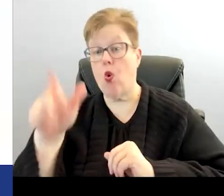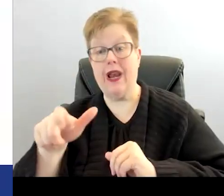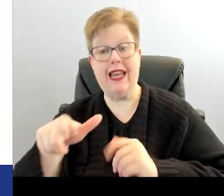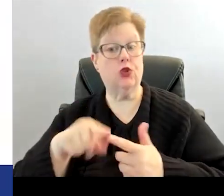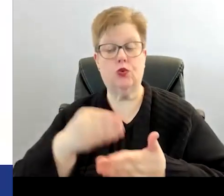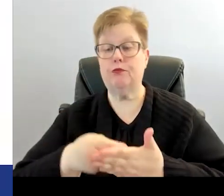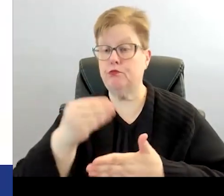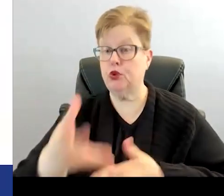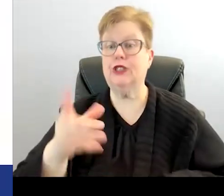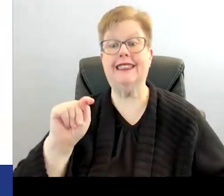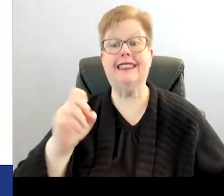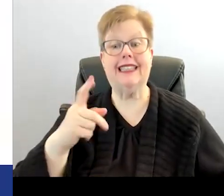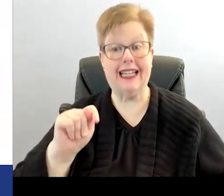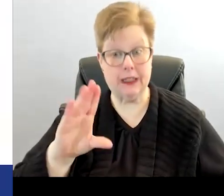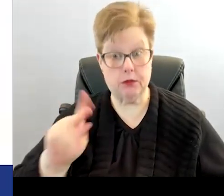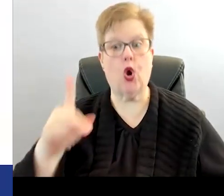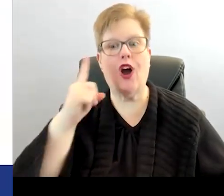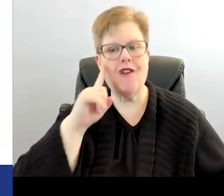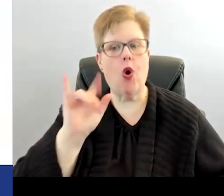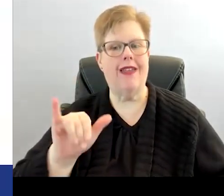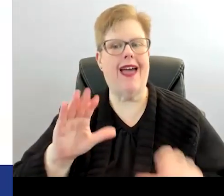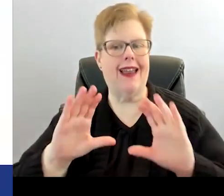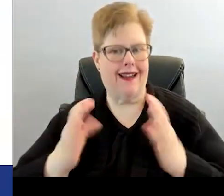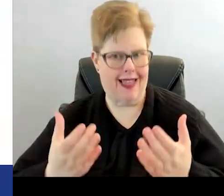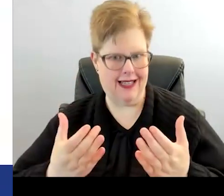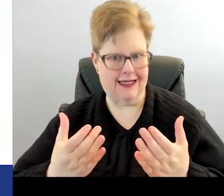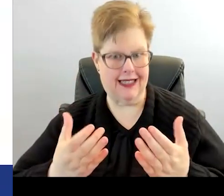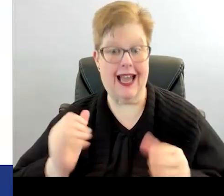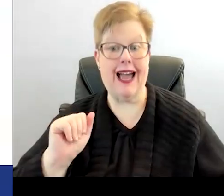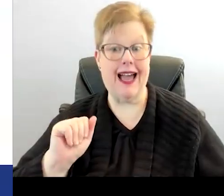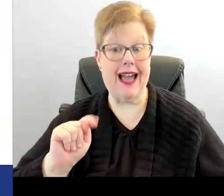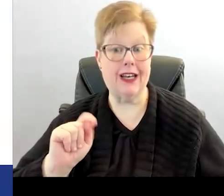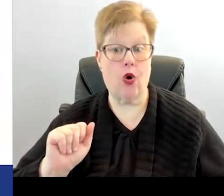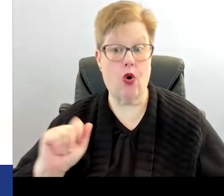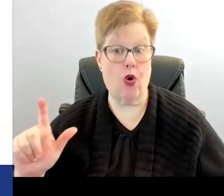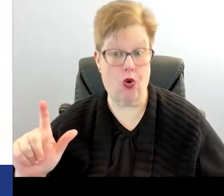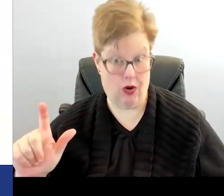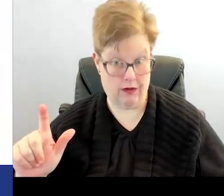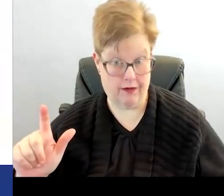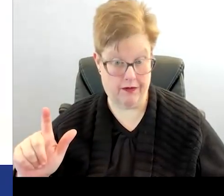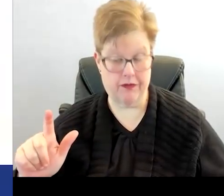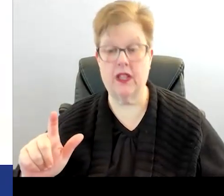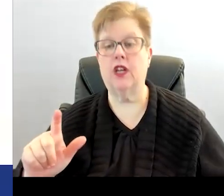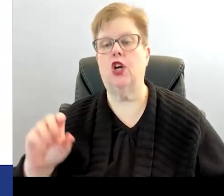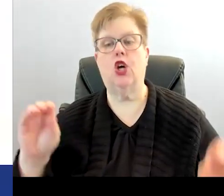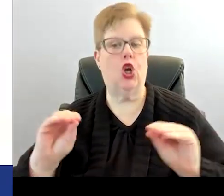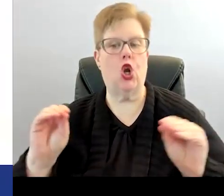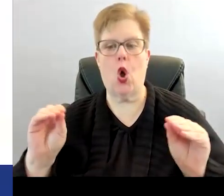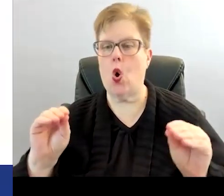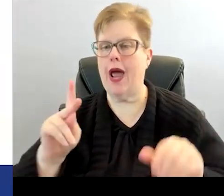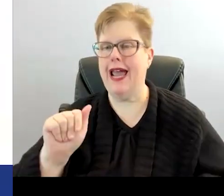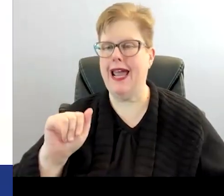purchase a textbook for that course at all. There are no paid